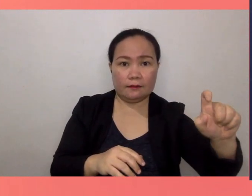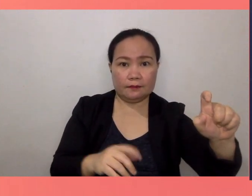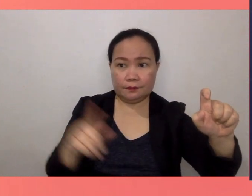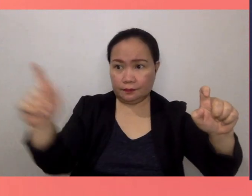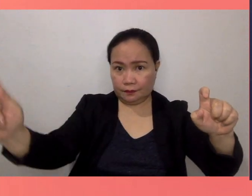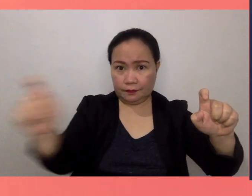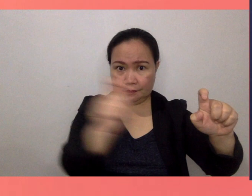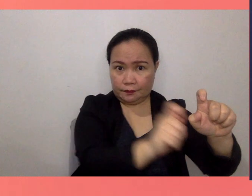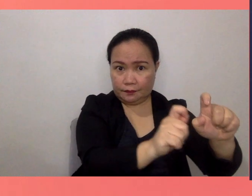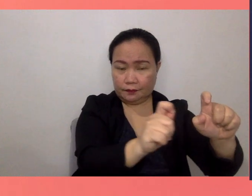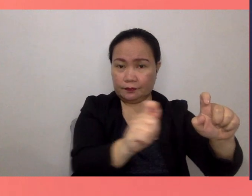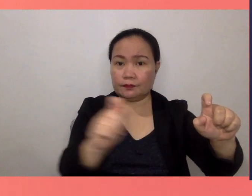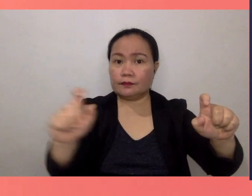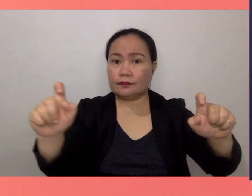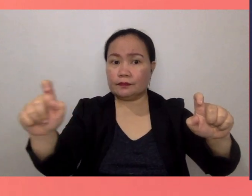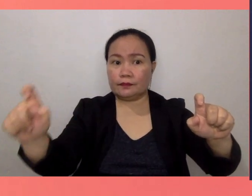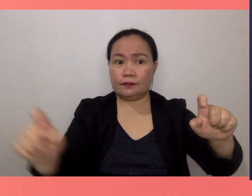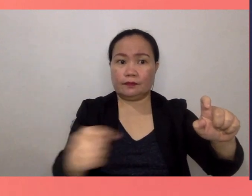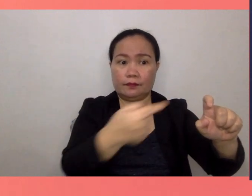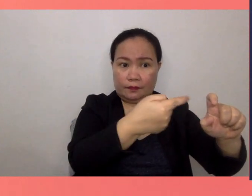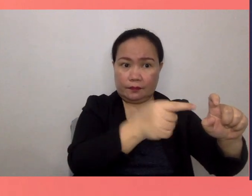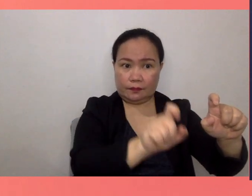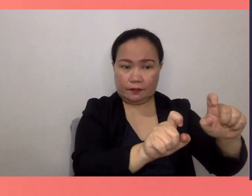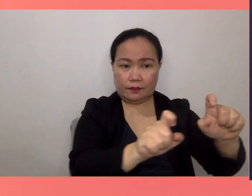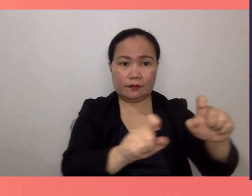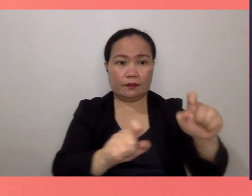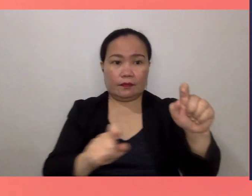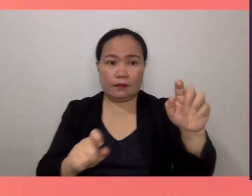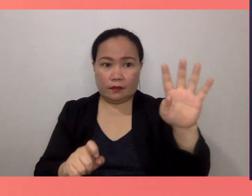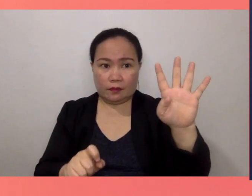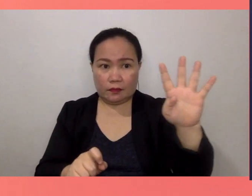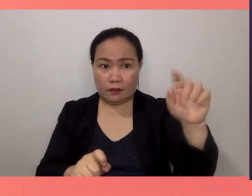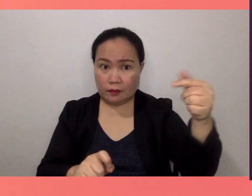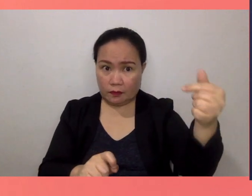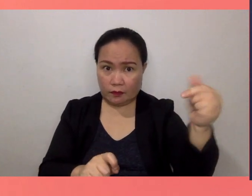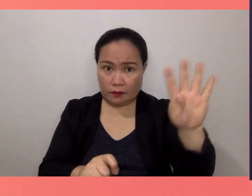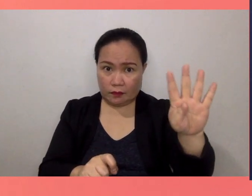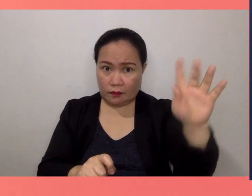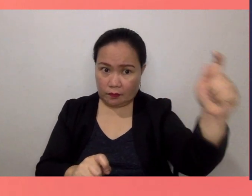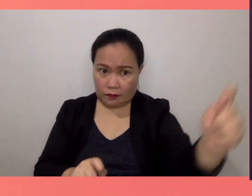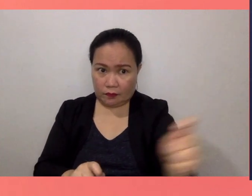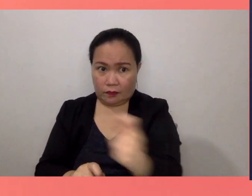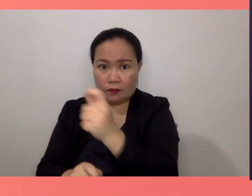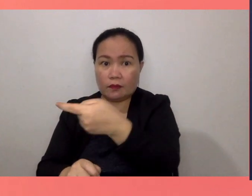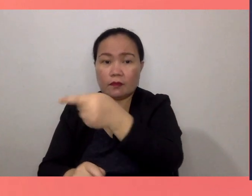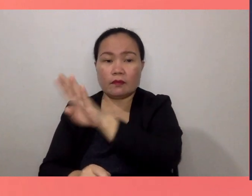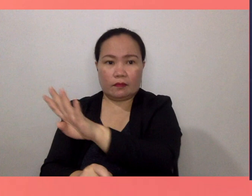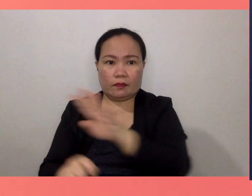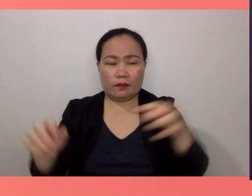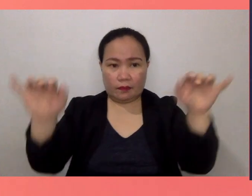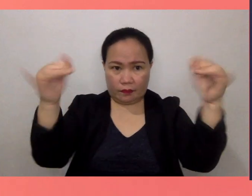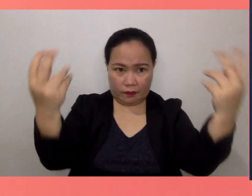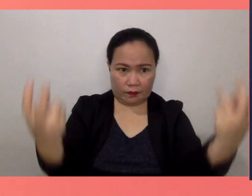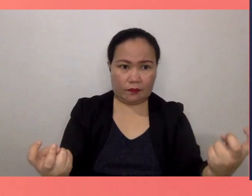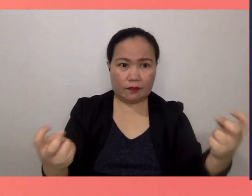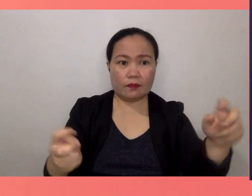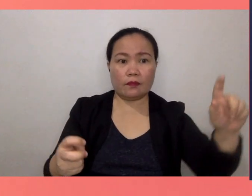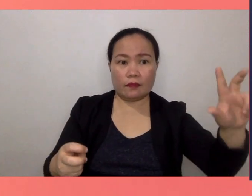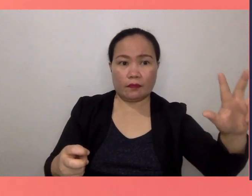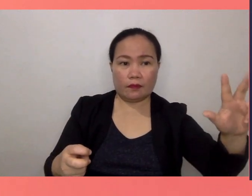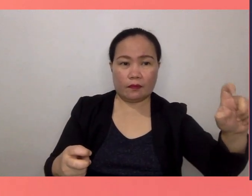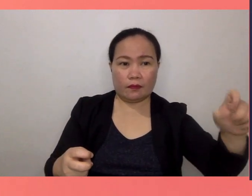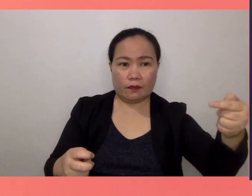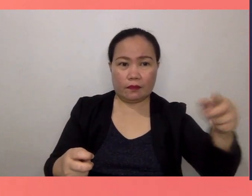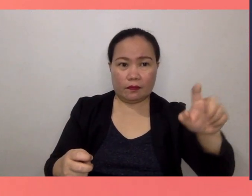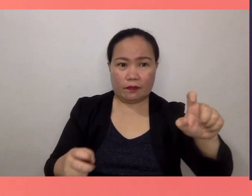is equal to negative 2 minus 4. And negative 2 minus 4, that is negative 6. 3x minus x,